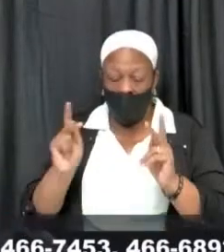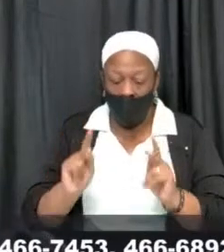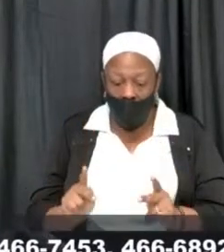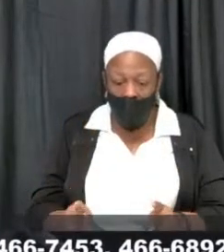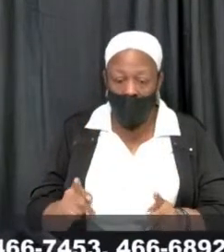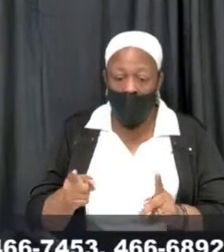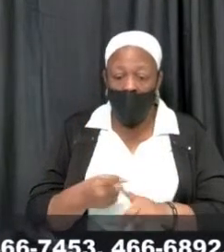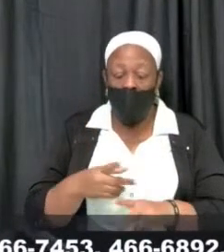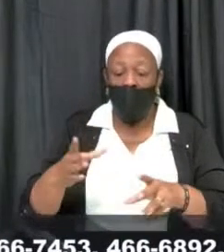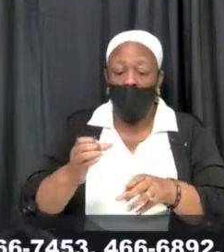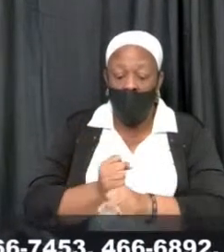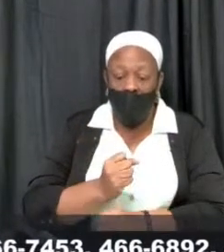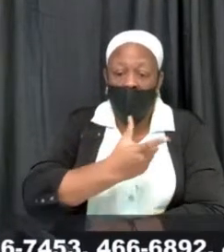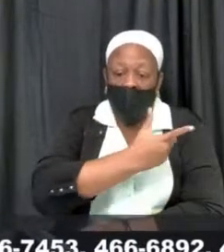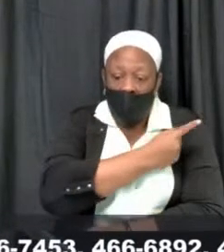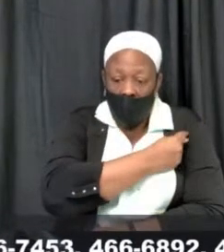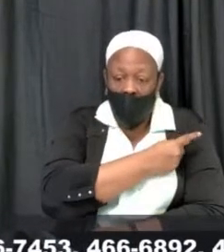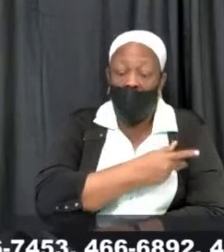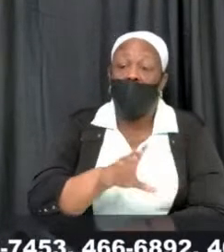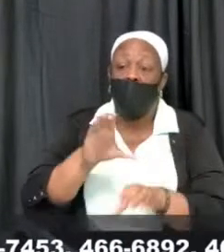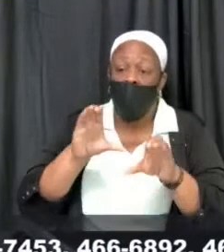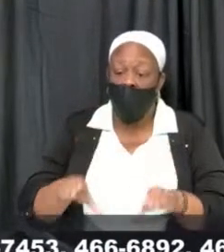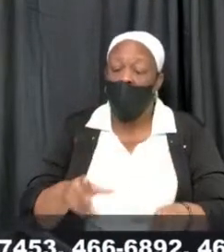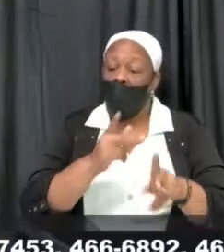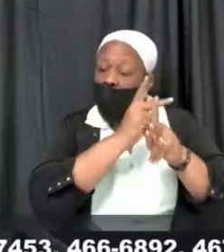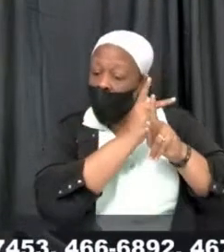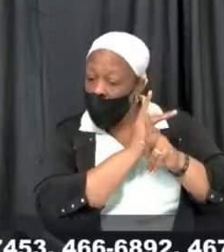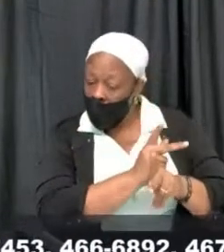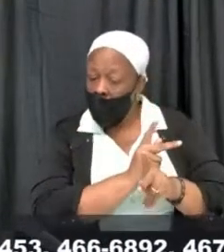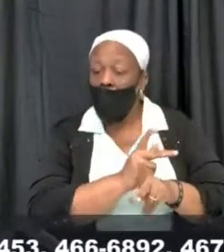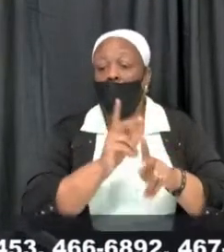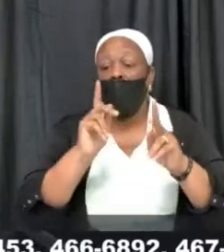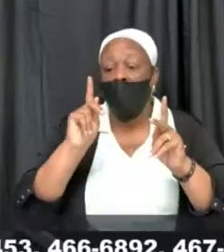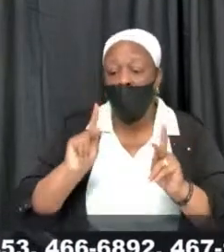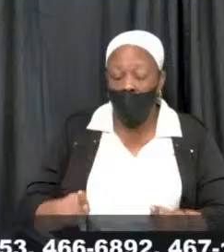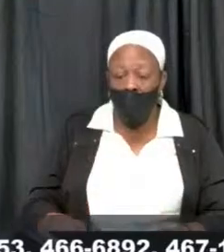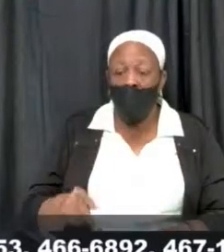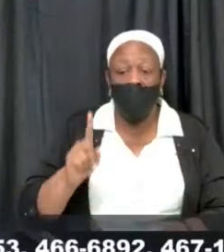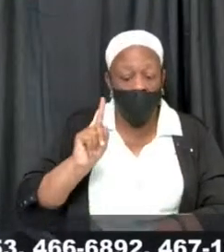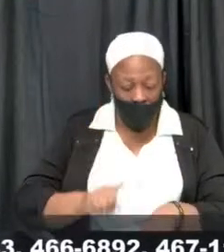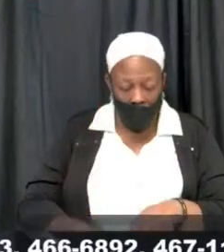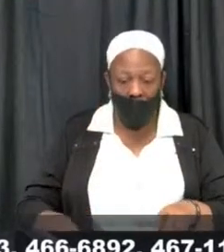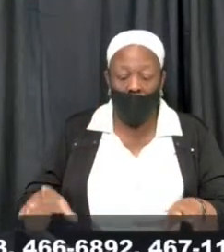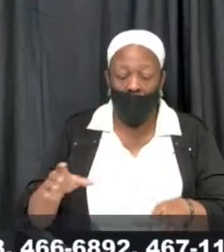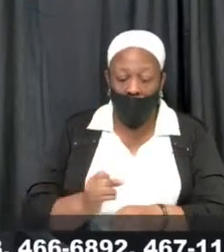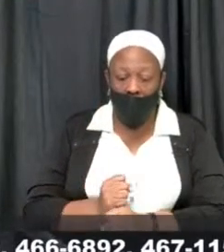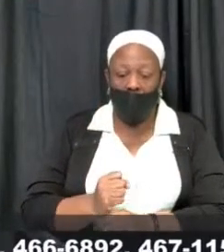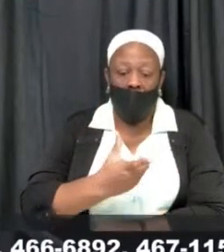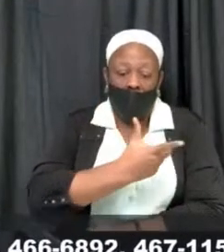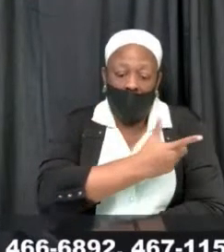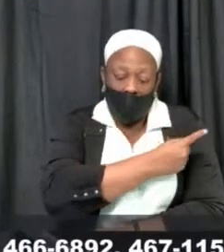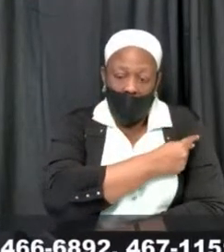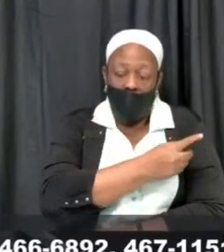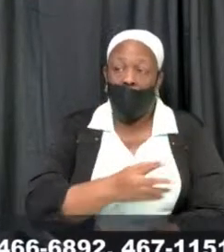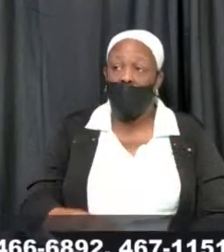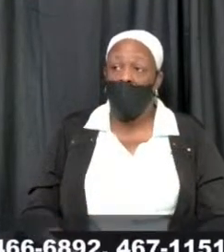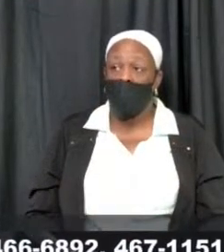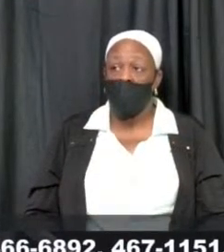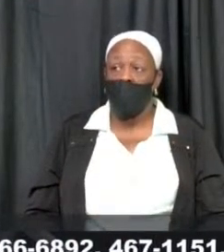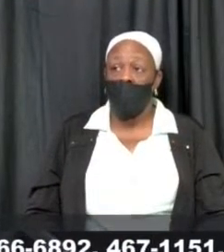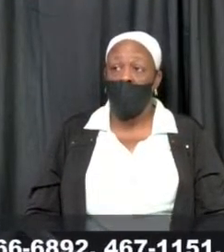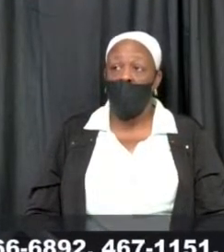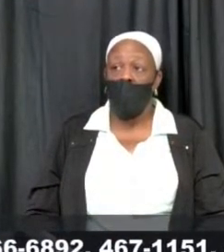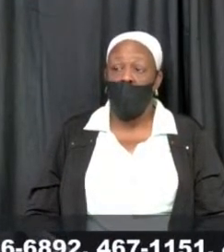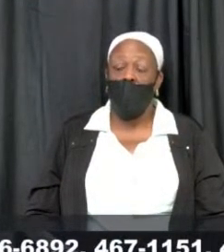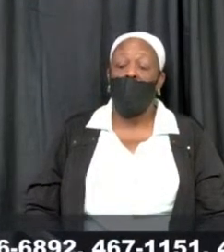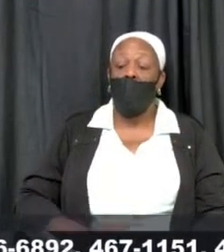to take the vaccine so that they can protect those persons who cannot take the vaccine. So by you going forward and